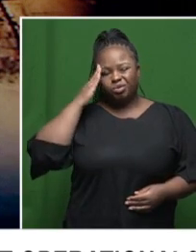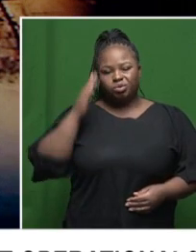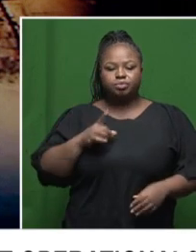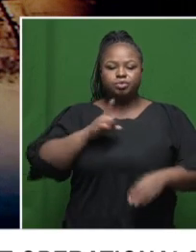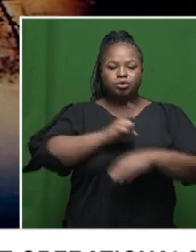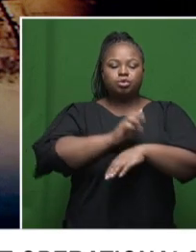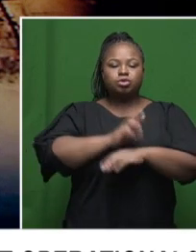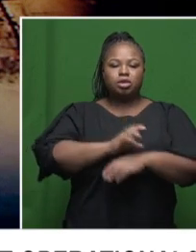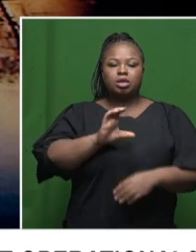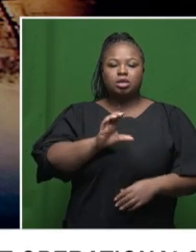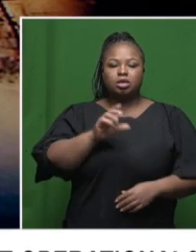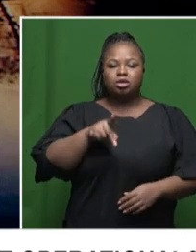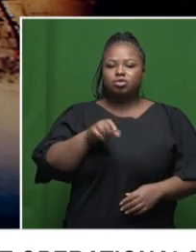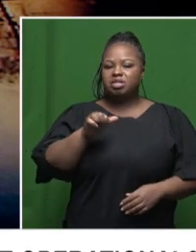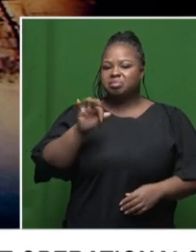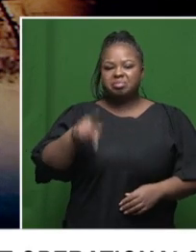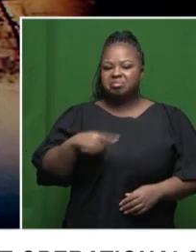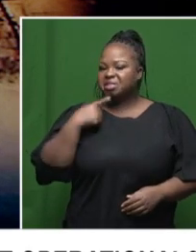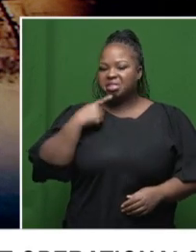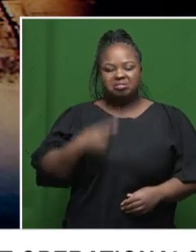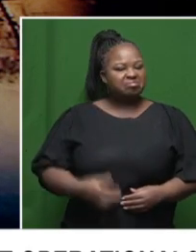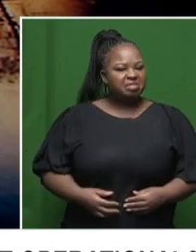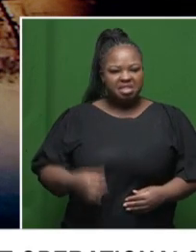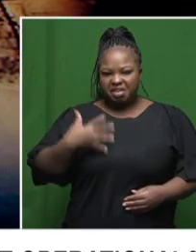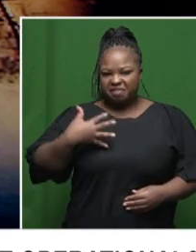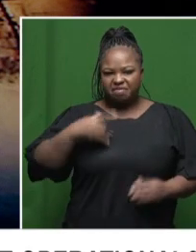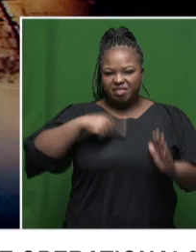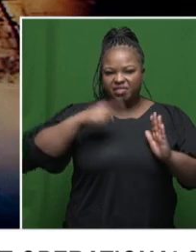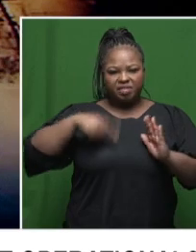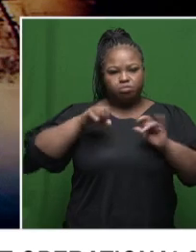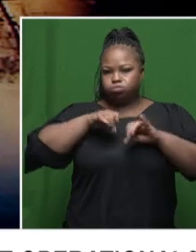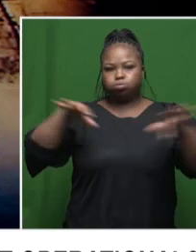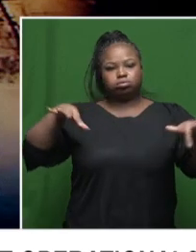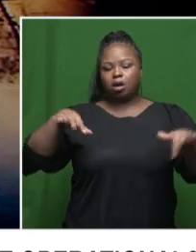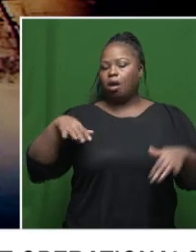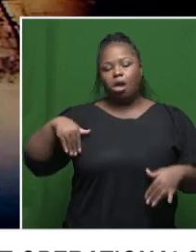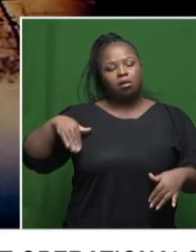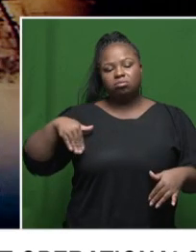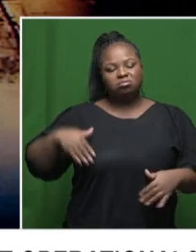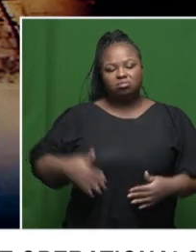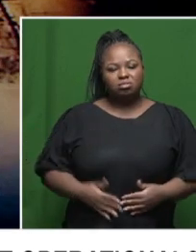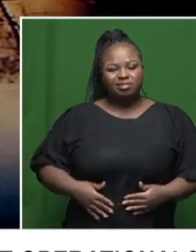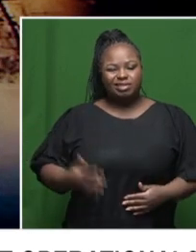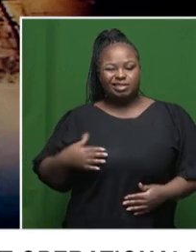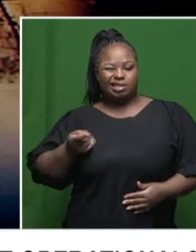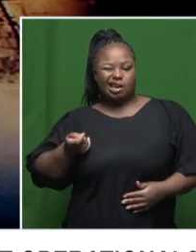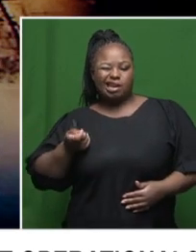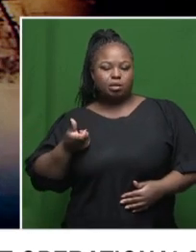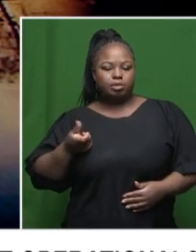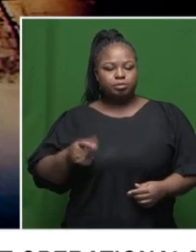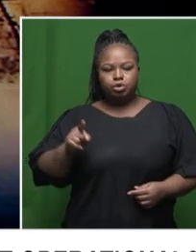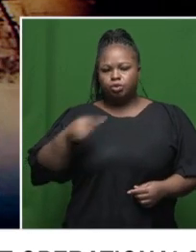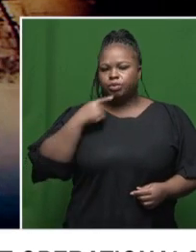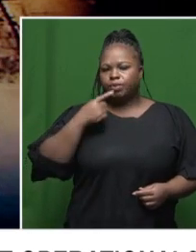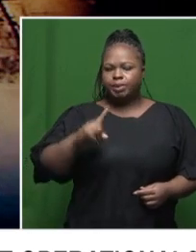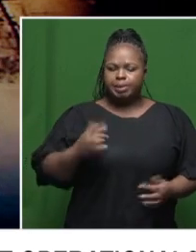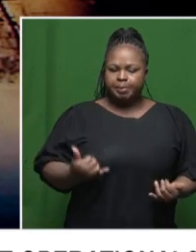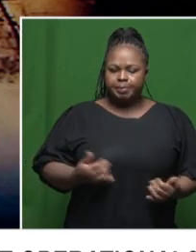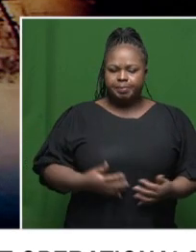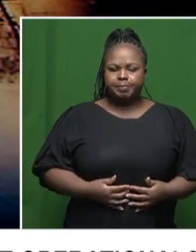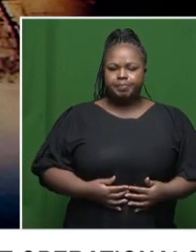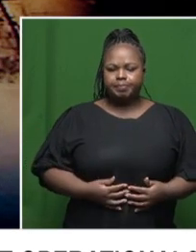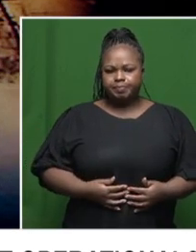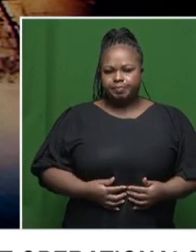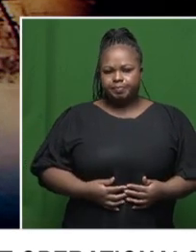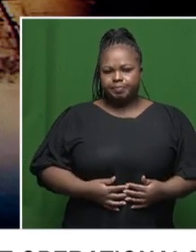Crisp was saying that he doesn't believe this is the 5th wave. He believes this is just a little bit of a blimp. What are you saying right now after